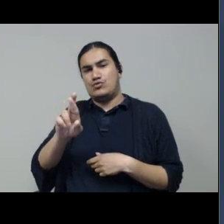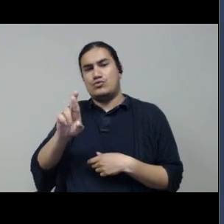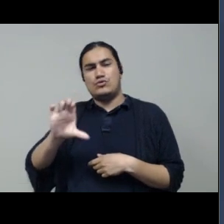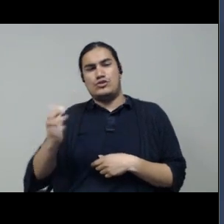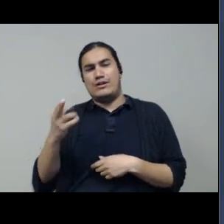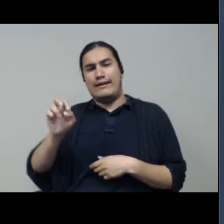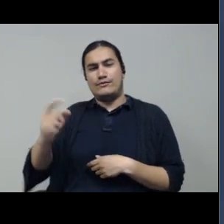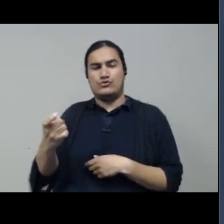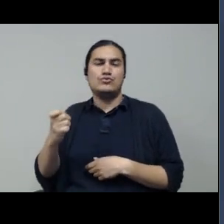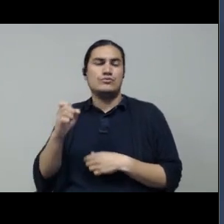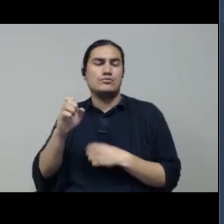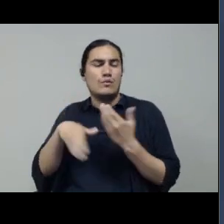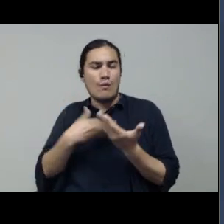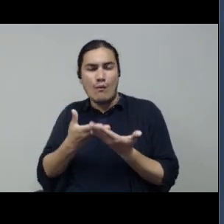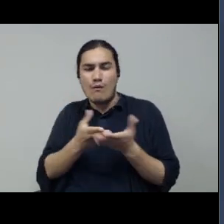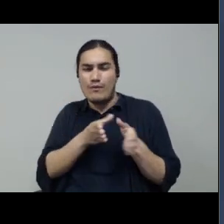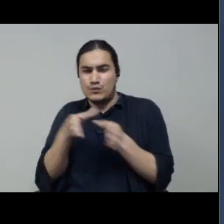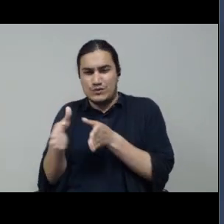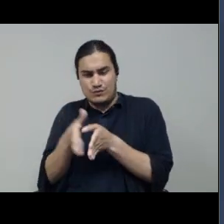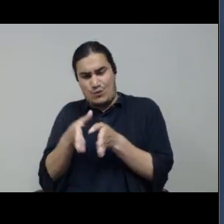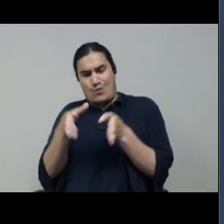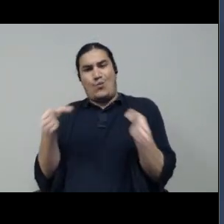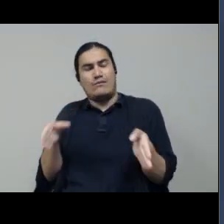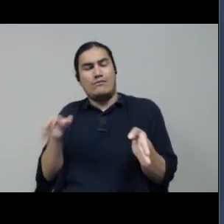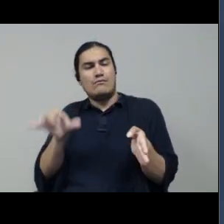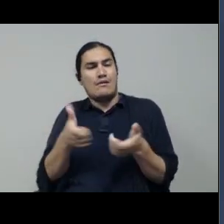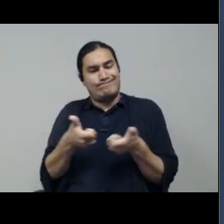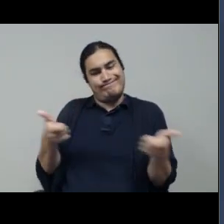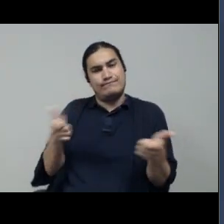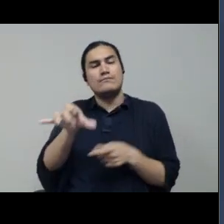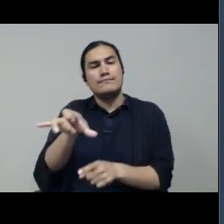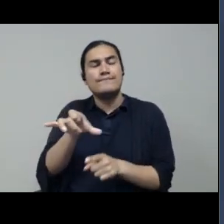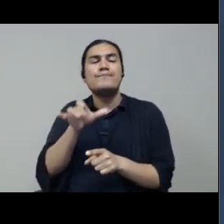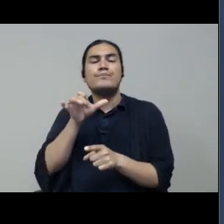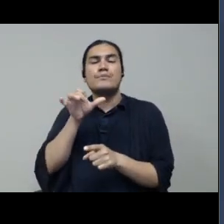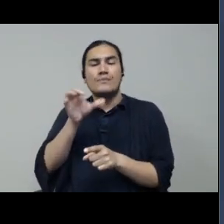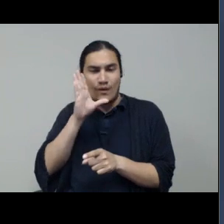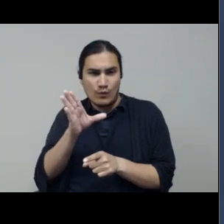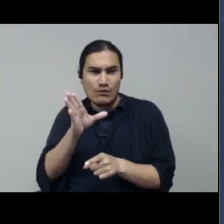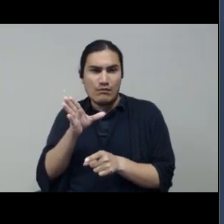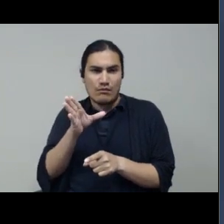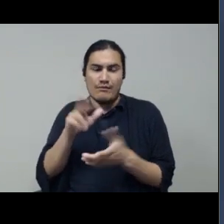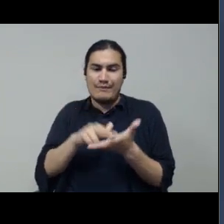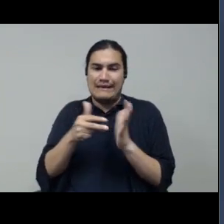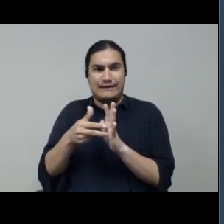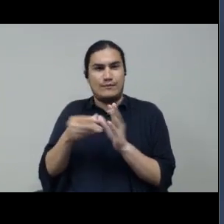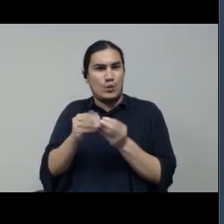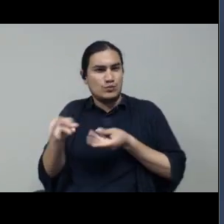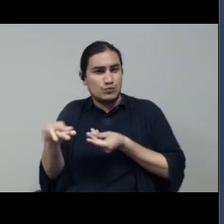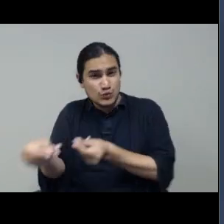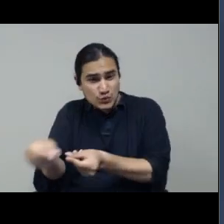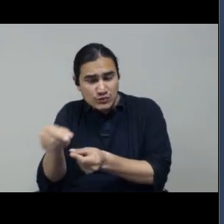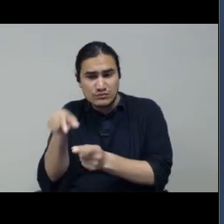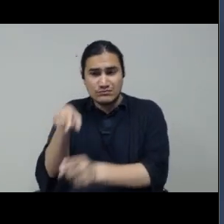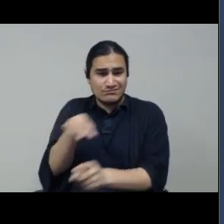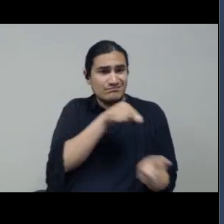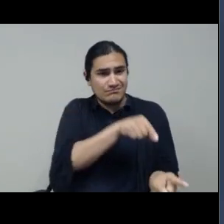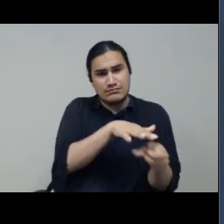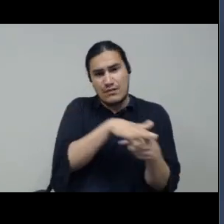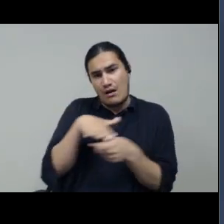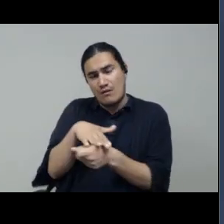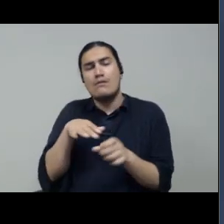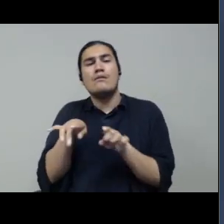goes with it. Those two projects not only will reduce congestion in both of those areas, especially what you